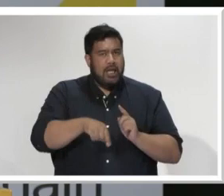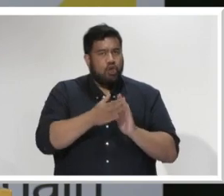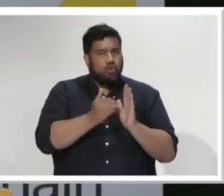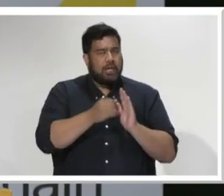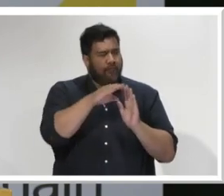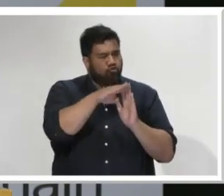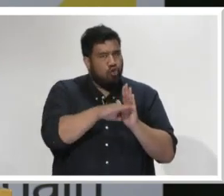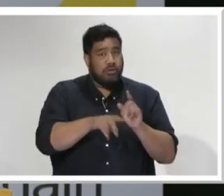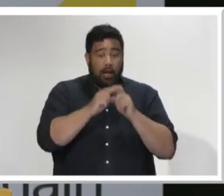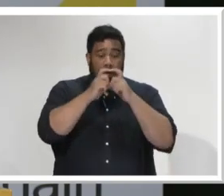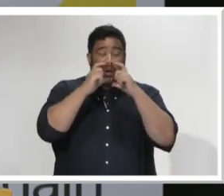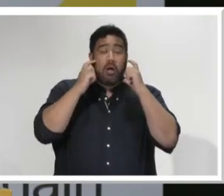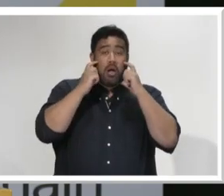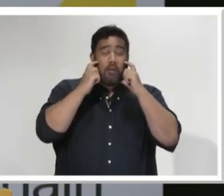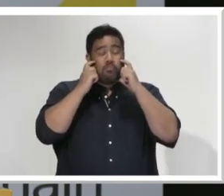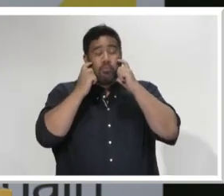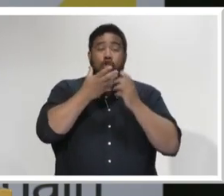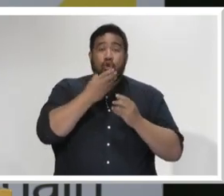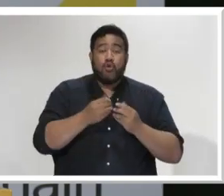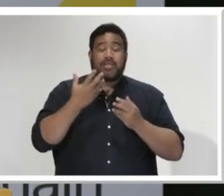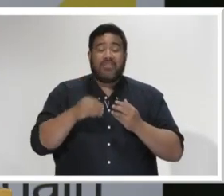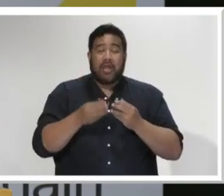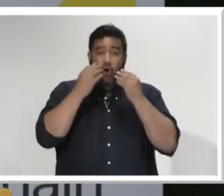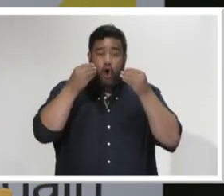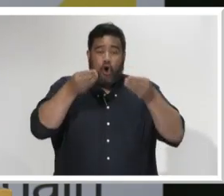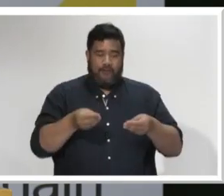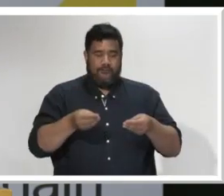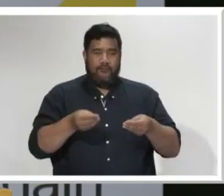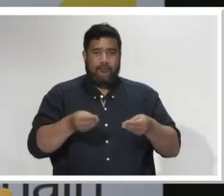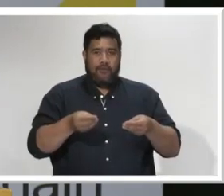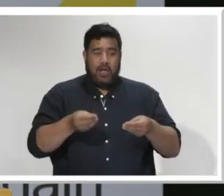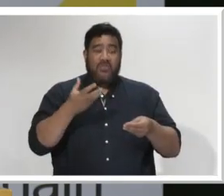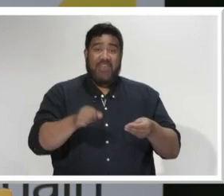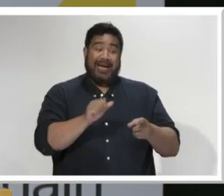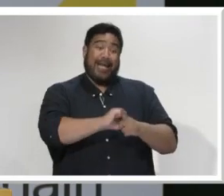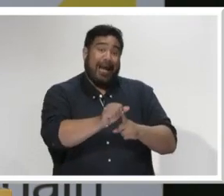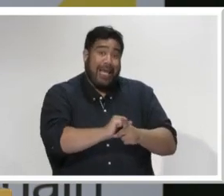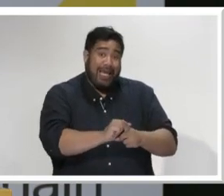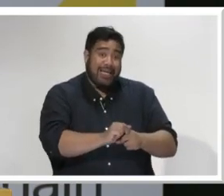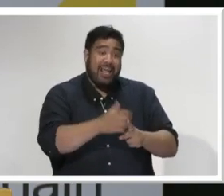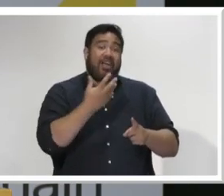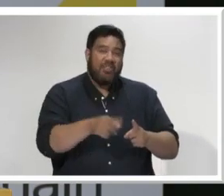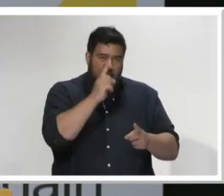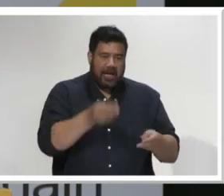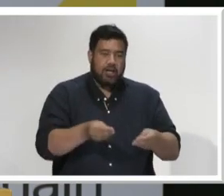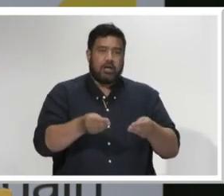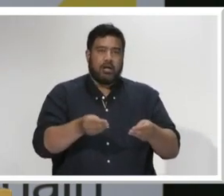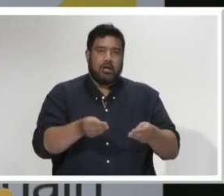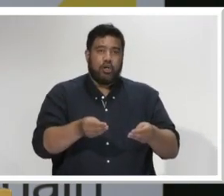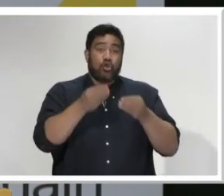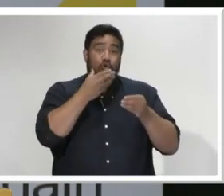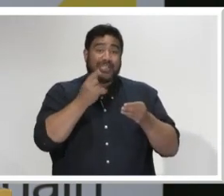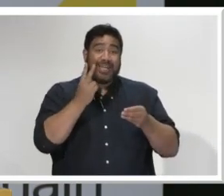it goes through of chemical and UV treatment to effectively disinfect it before it's reused. We are not doing that in New